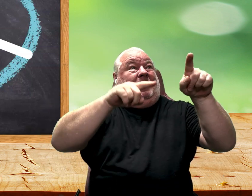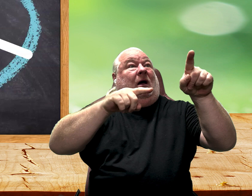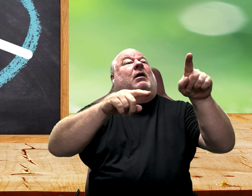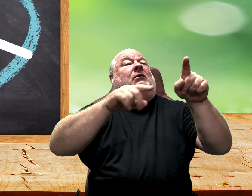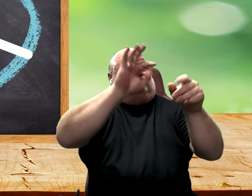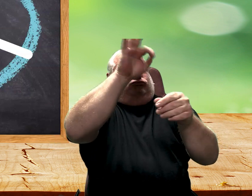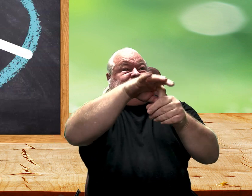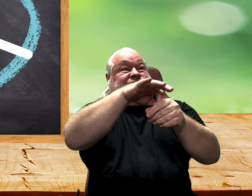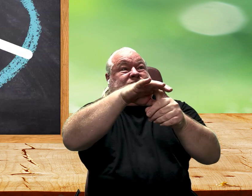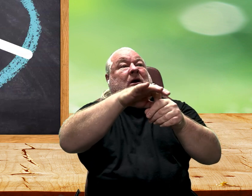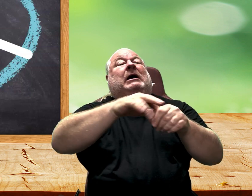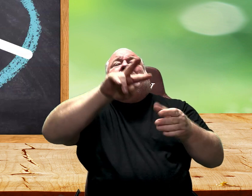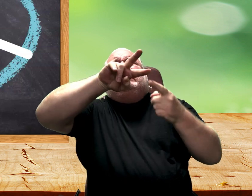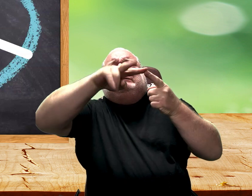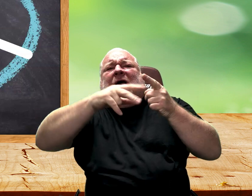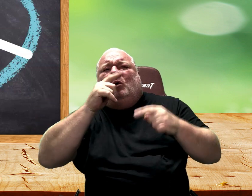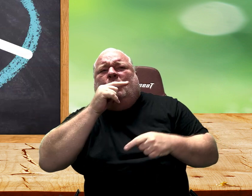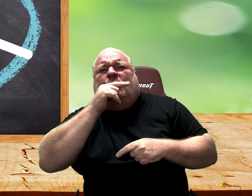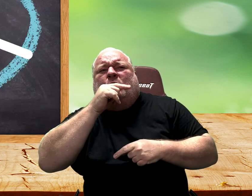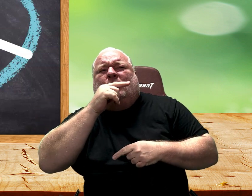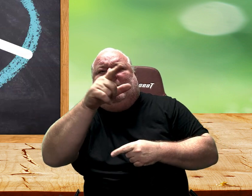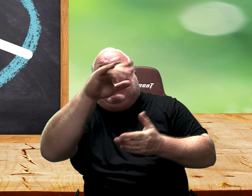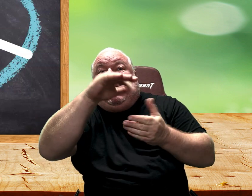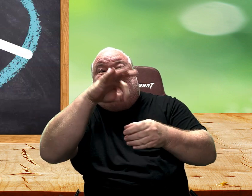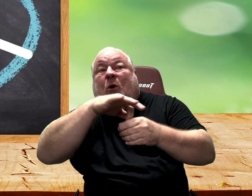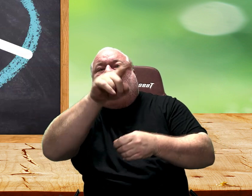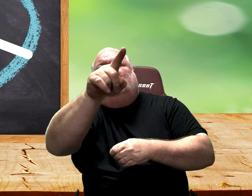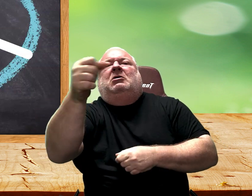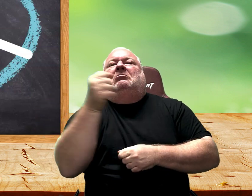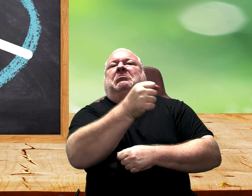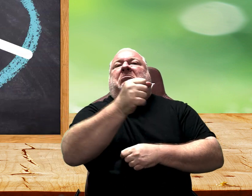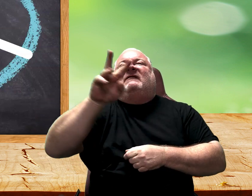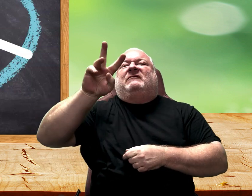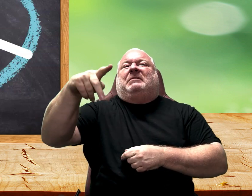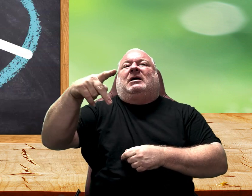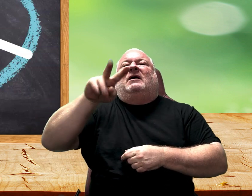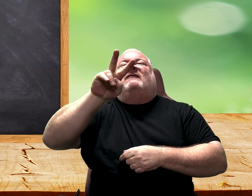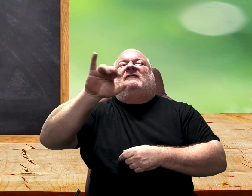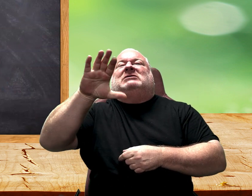president in the elections will serve as vice president.